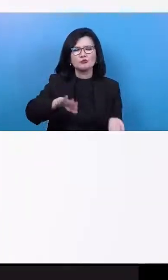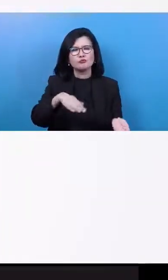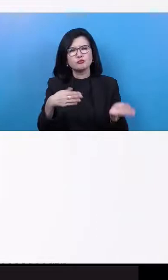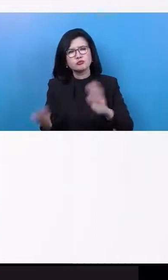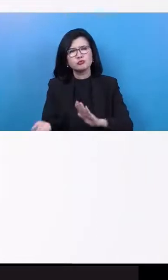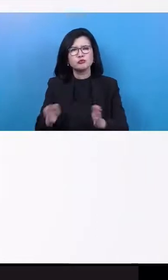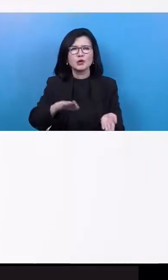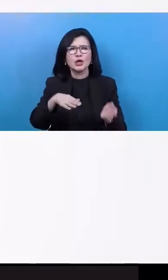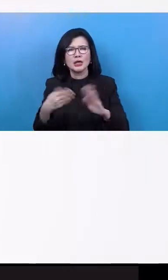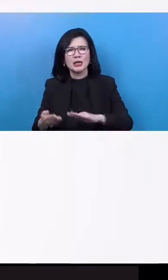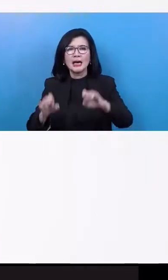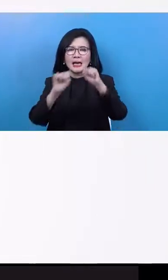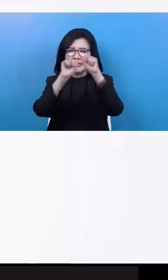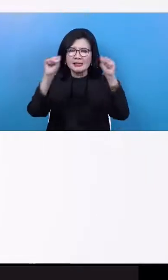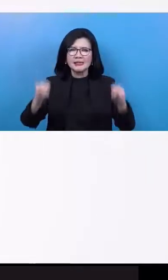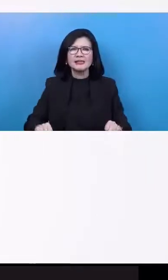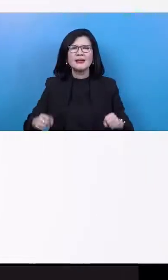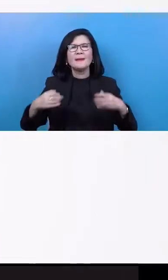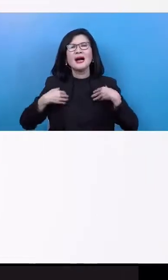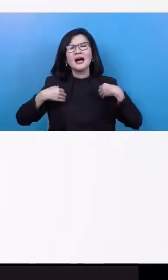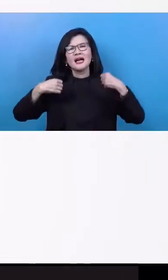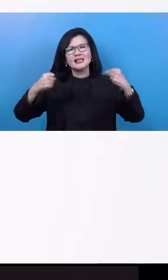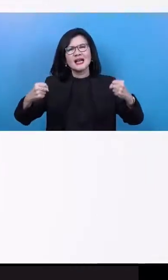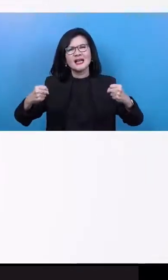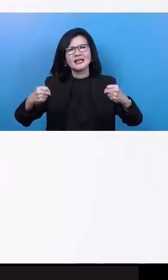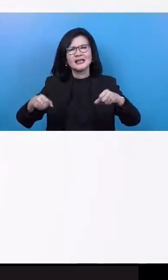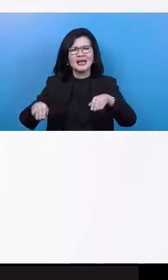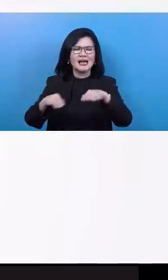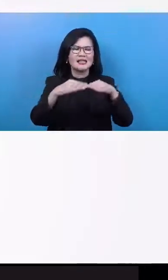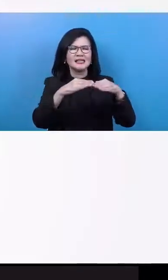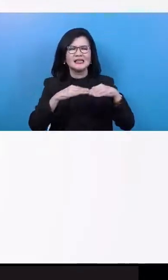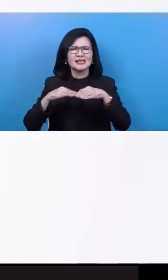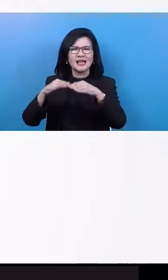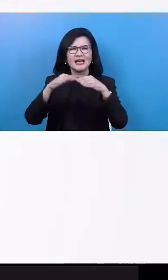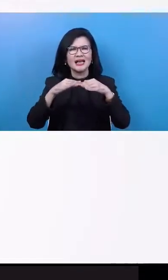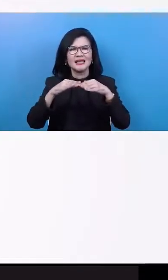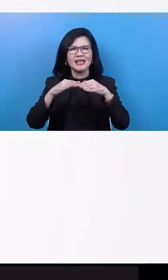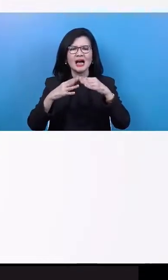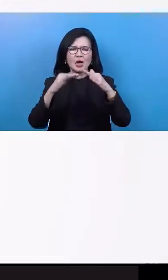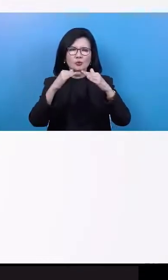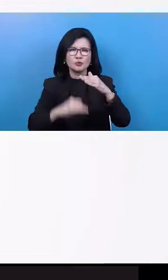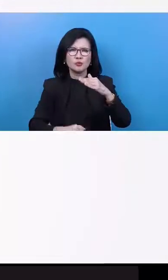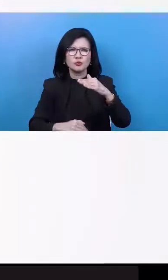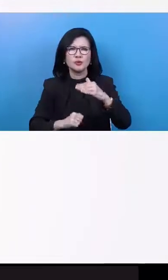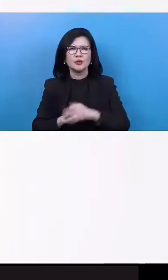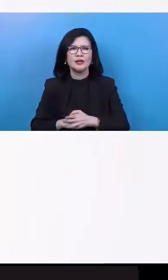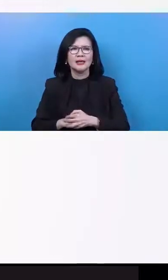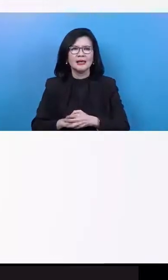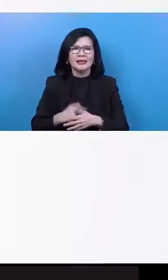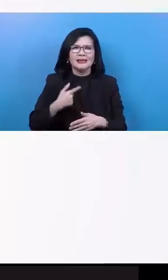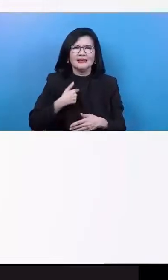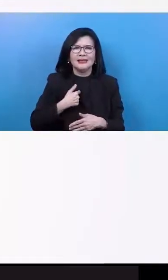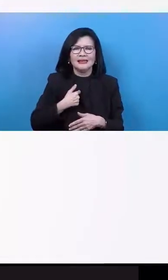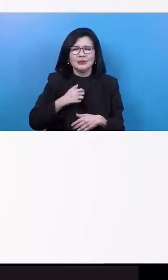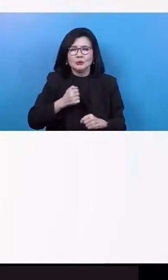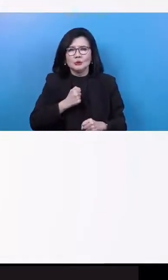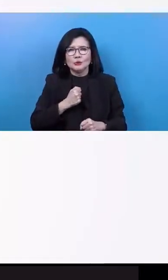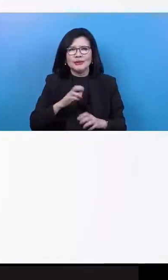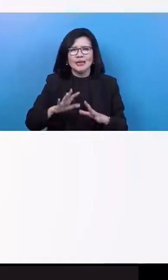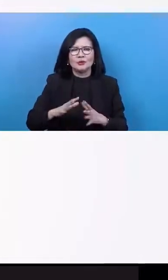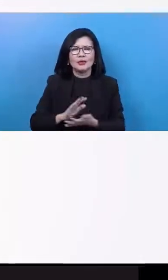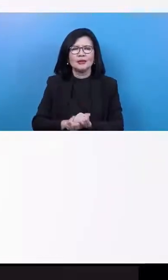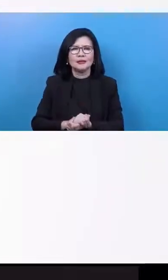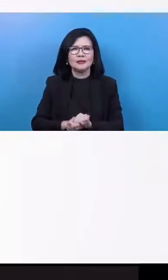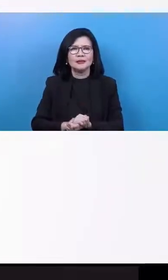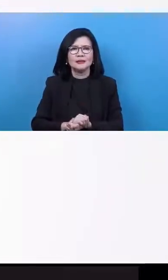are not up to standard, and the predictions were actually quite alarming. But fortunately, we